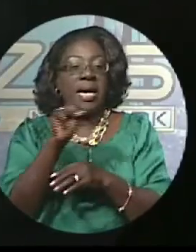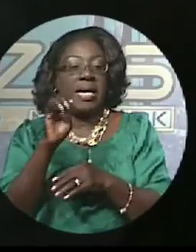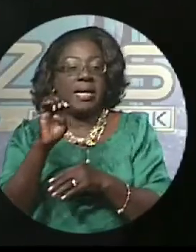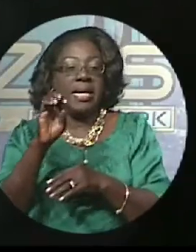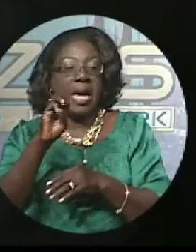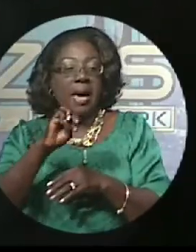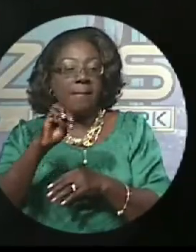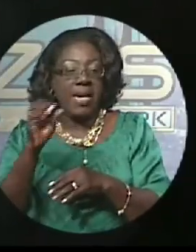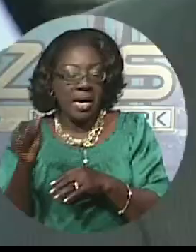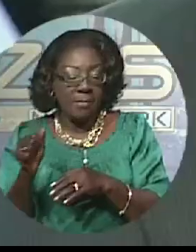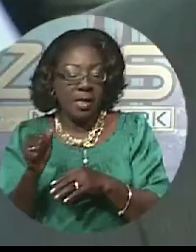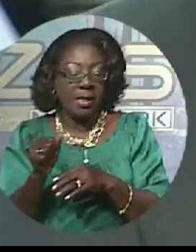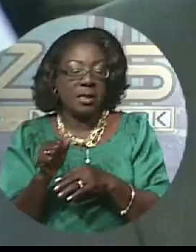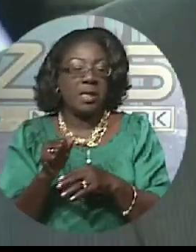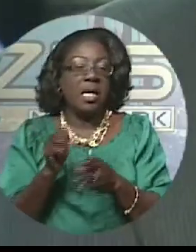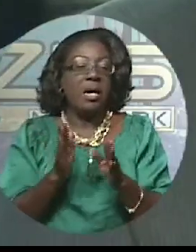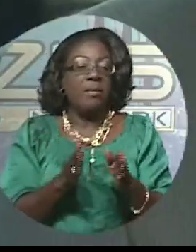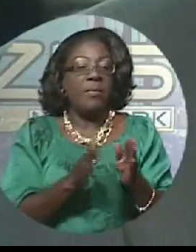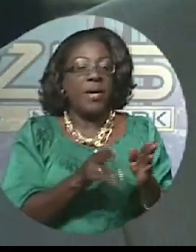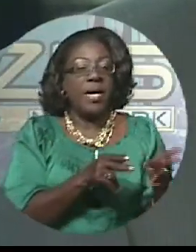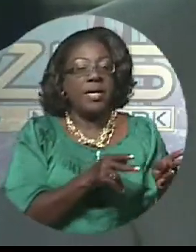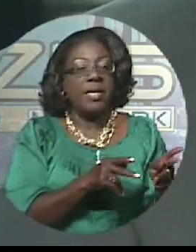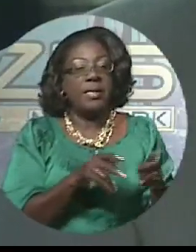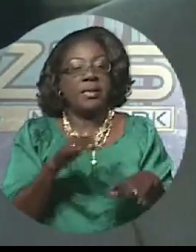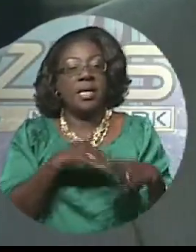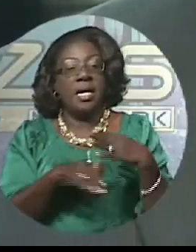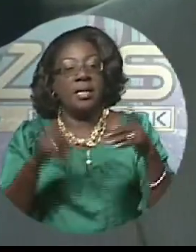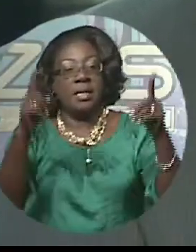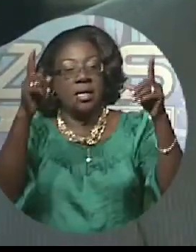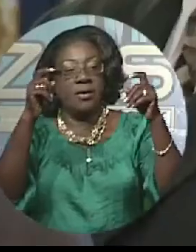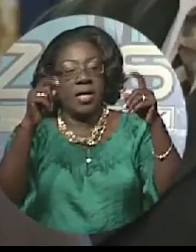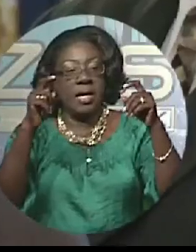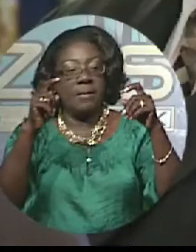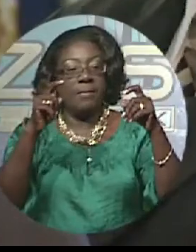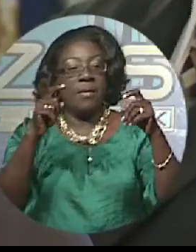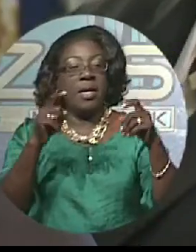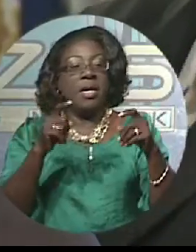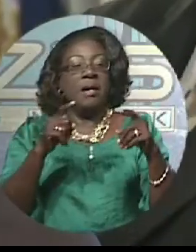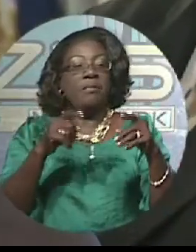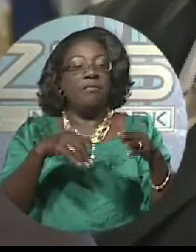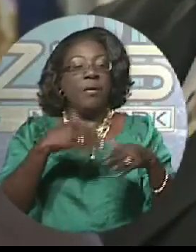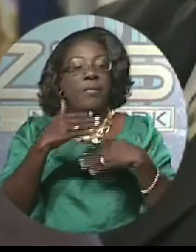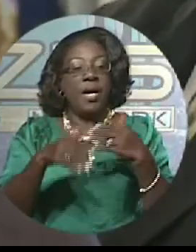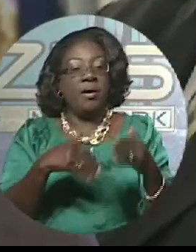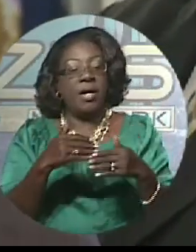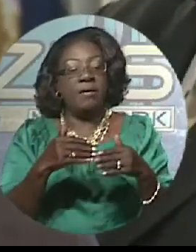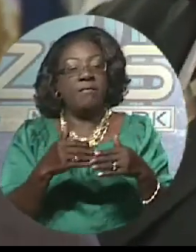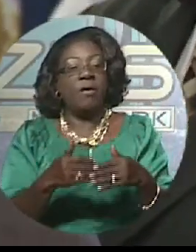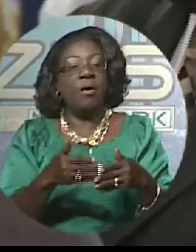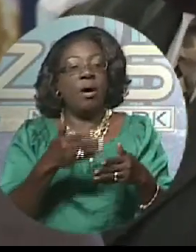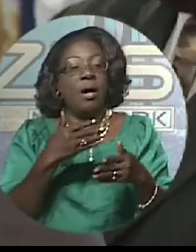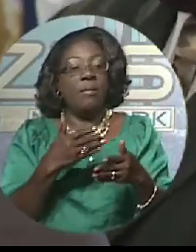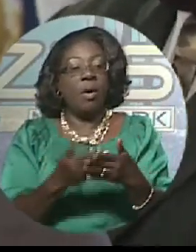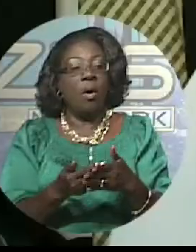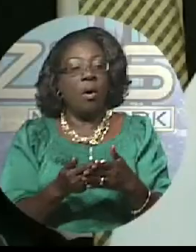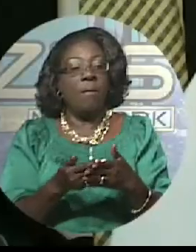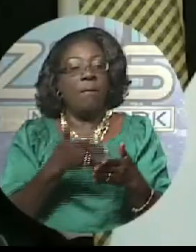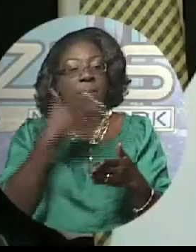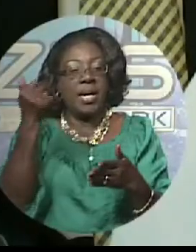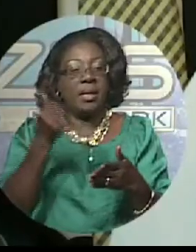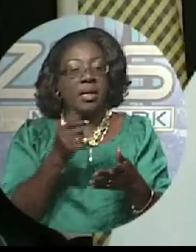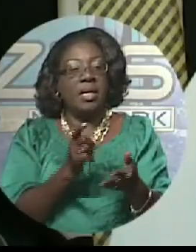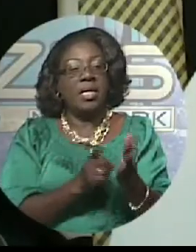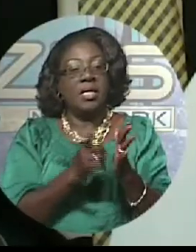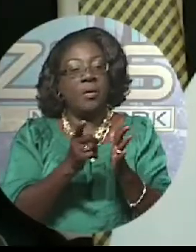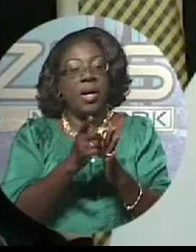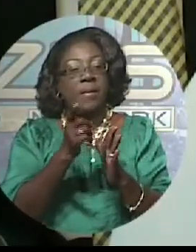Disaster Preparedness Week under the theme, A Comprehensive Disaster Management for a More Resilient Development of the Bahamas, a Good